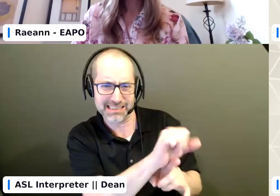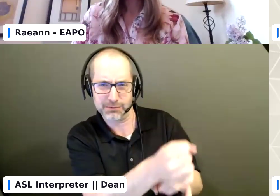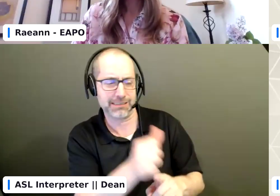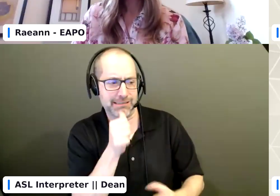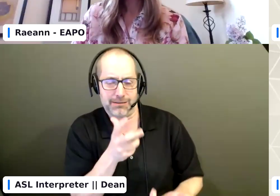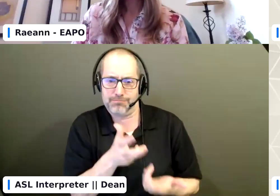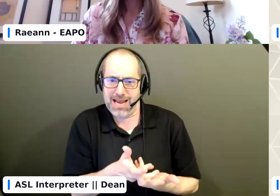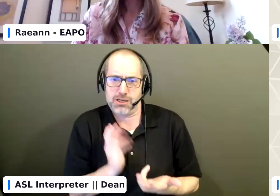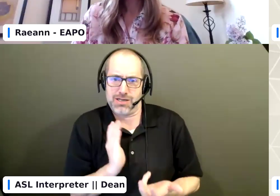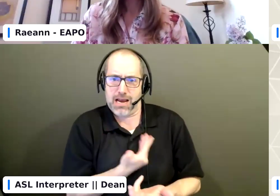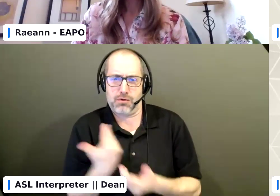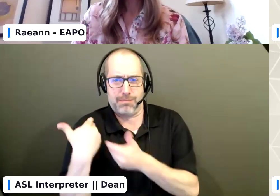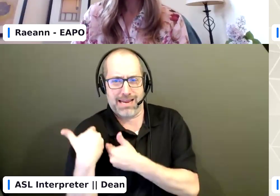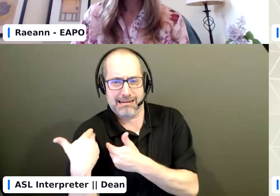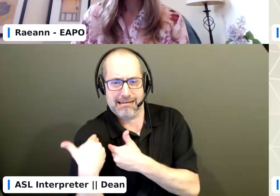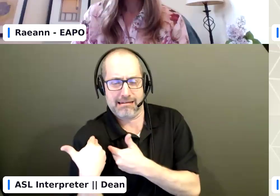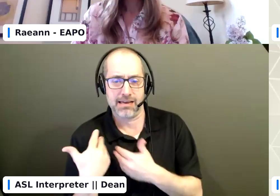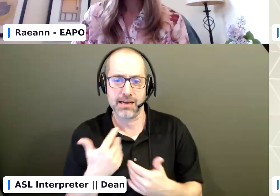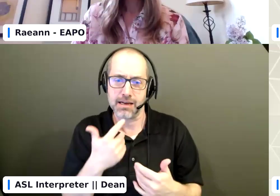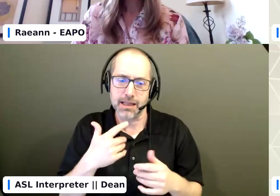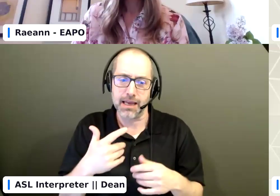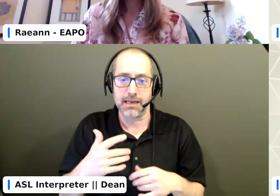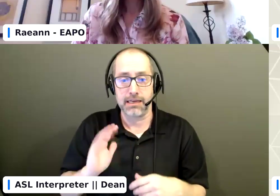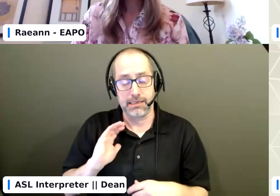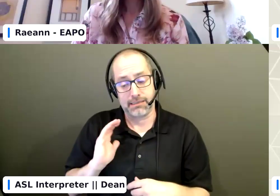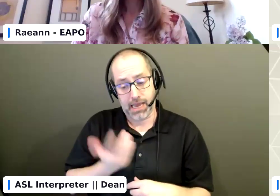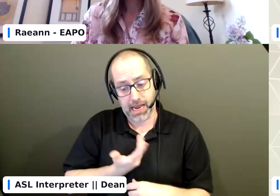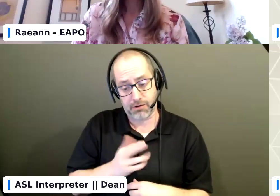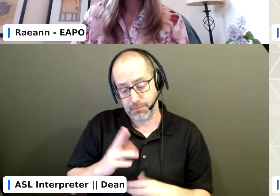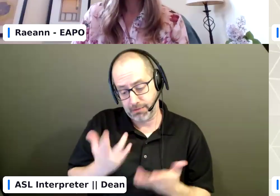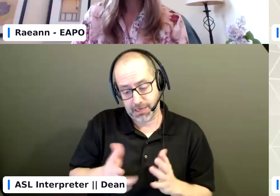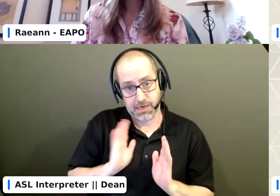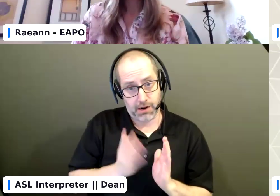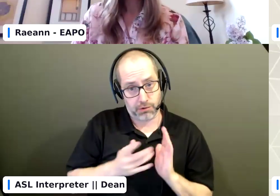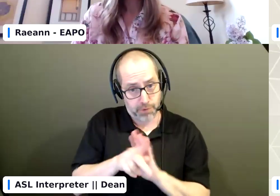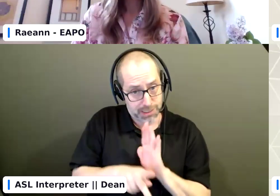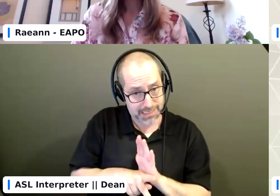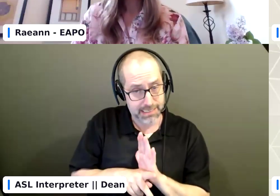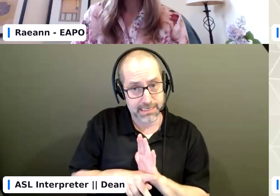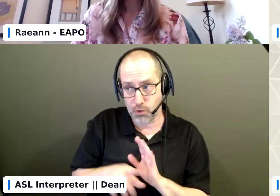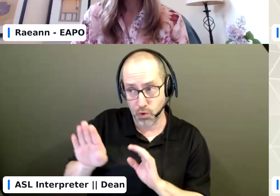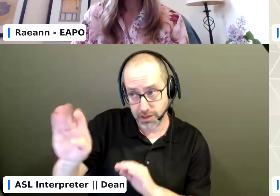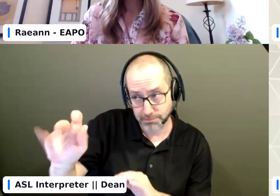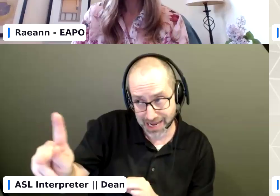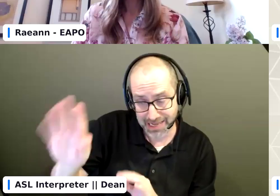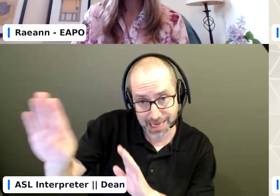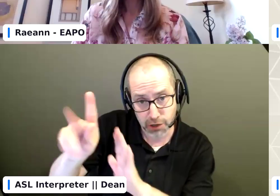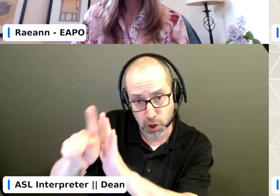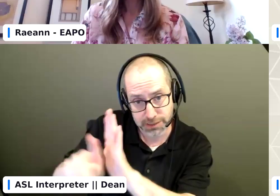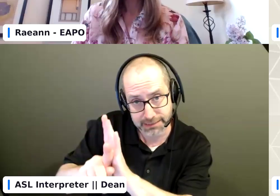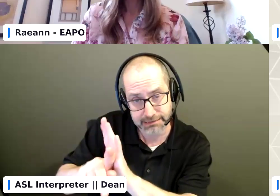it is a risk management policy of the firm or the bank, right? So they are trying